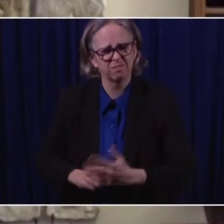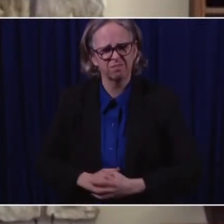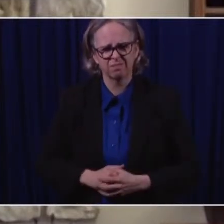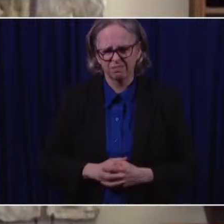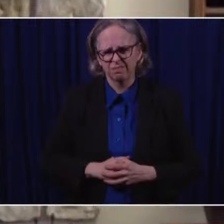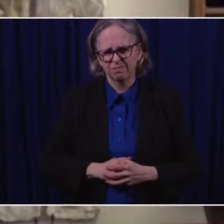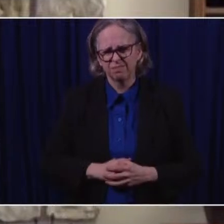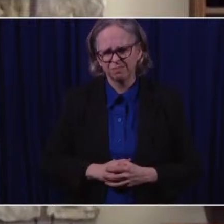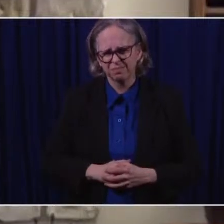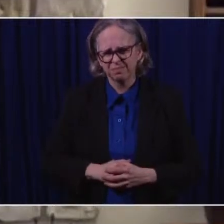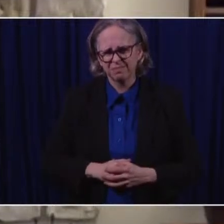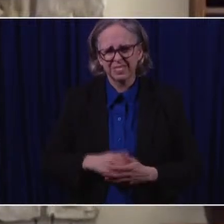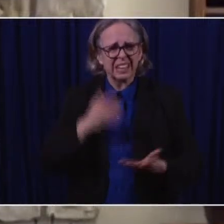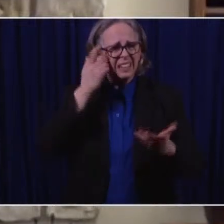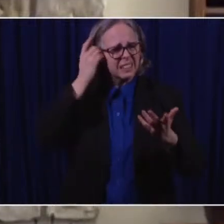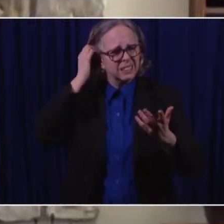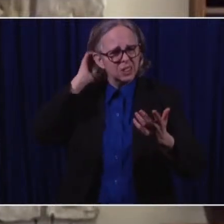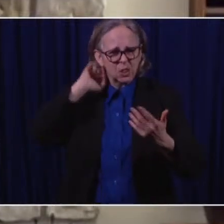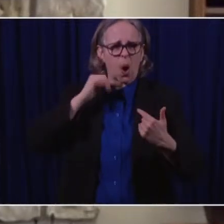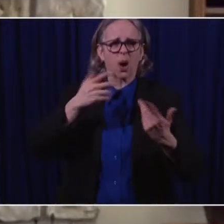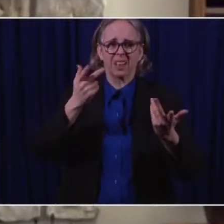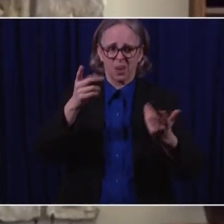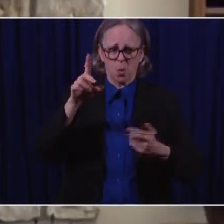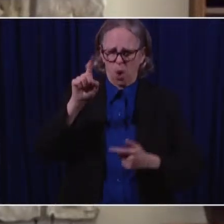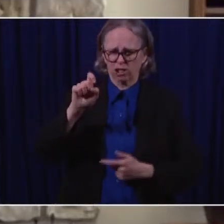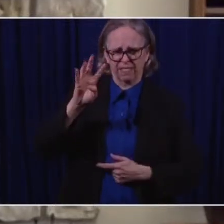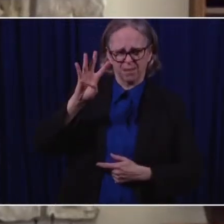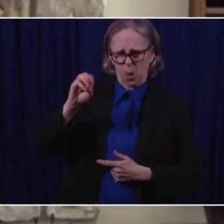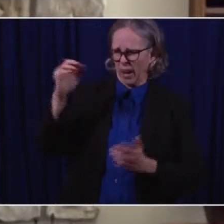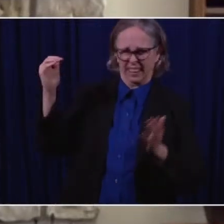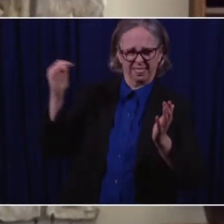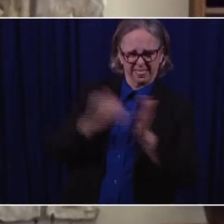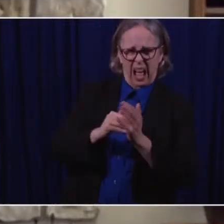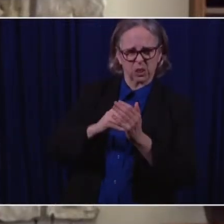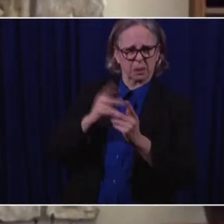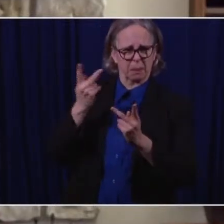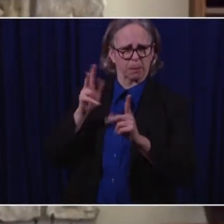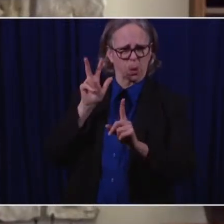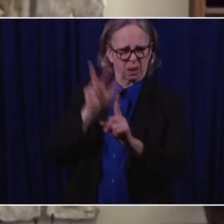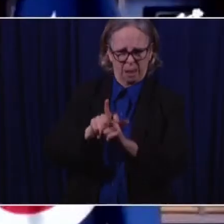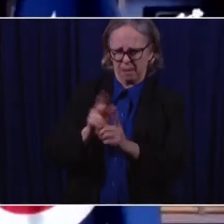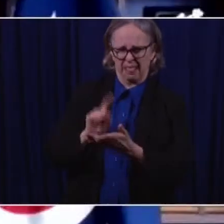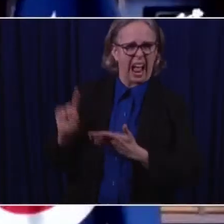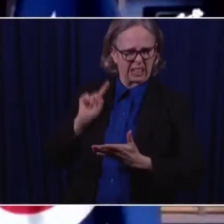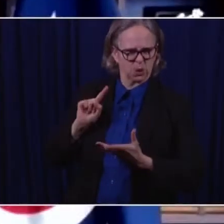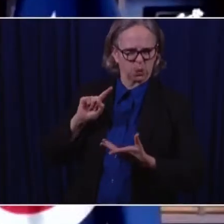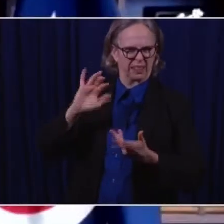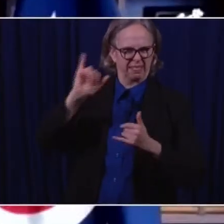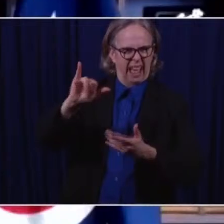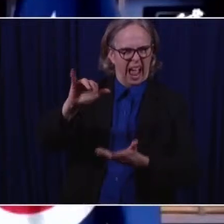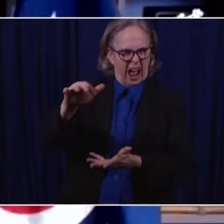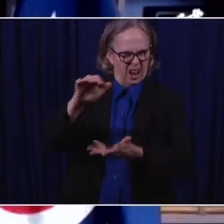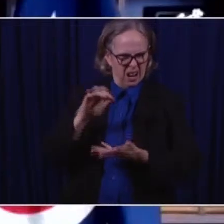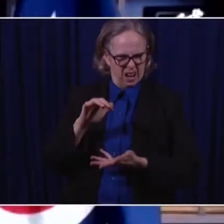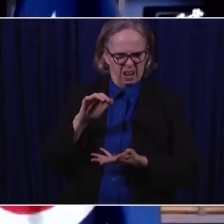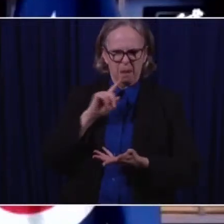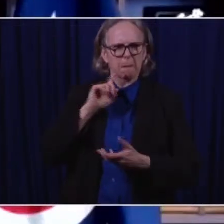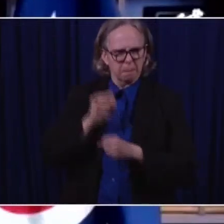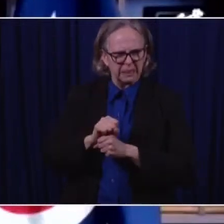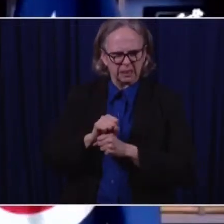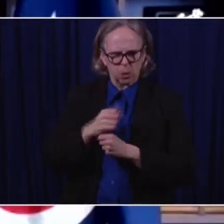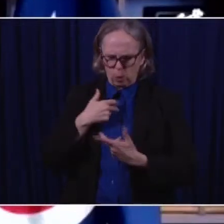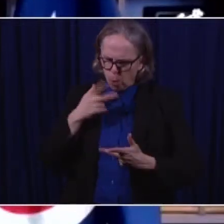the 140,000 that were filed that are legitimate will be processed and